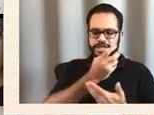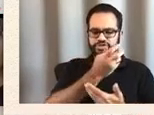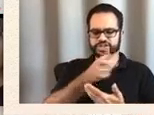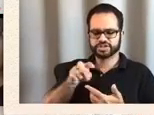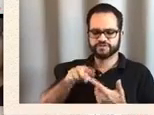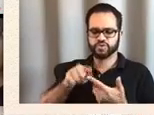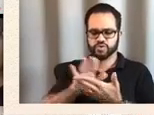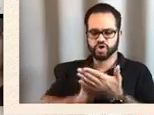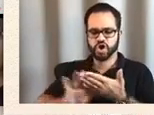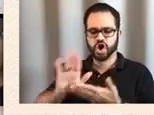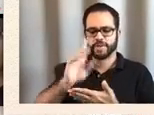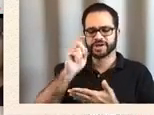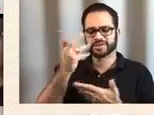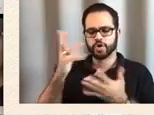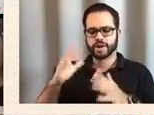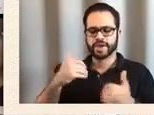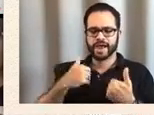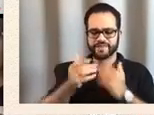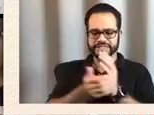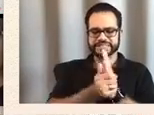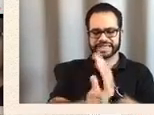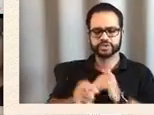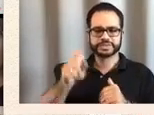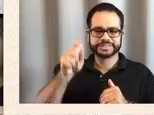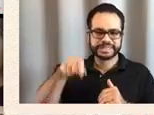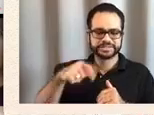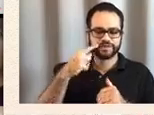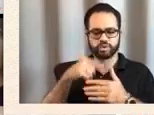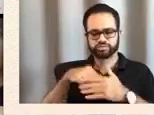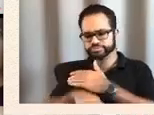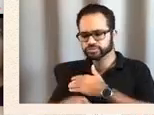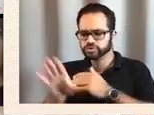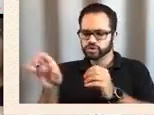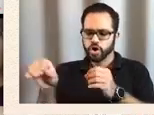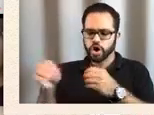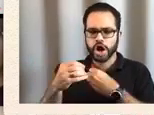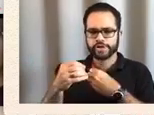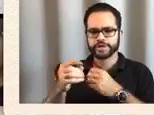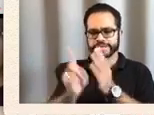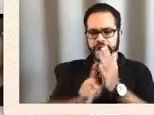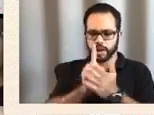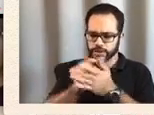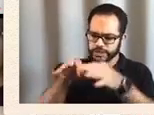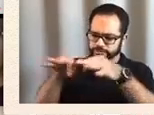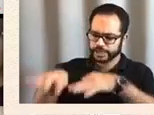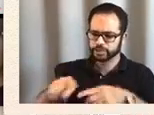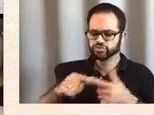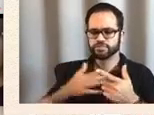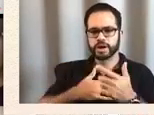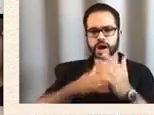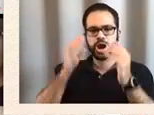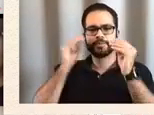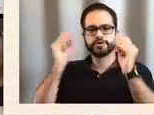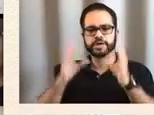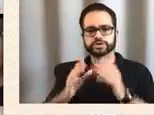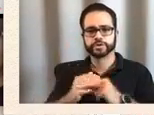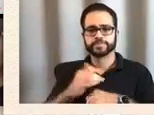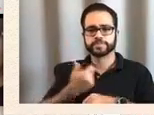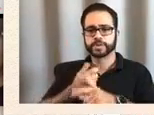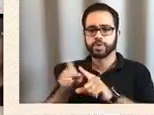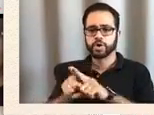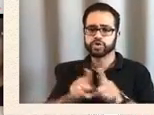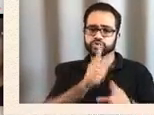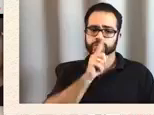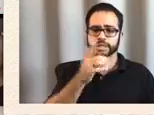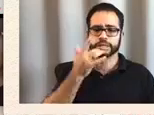because I had the skills necessary to go into those office hours and explain to my professors. I'm also a bit fortunate because I